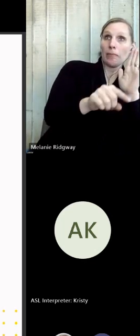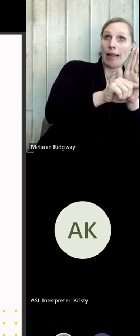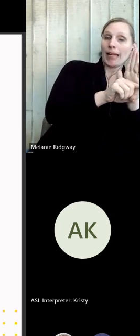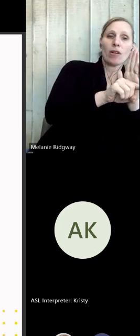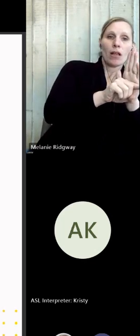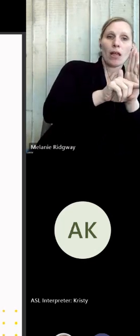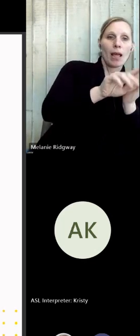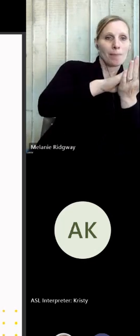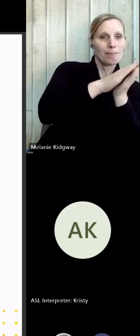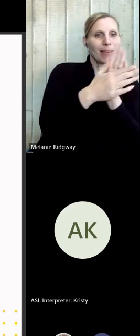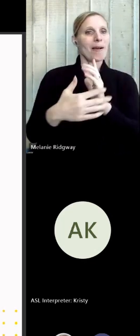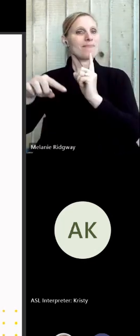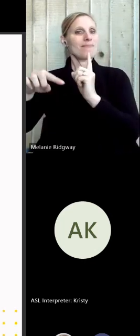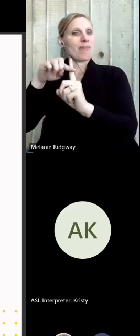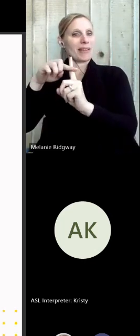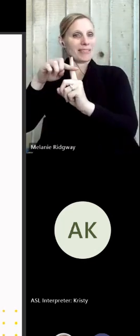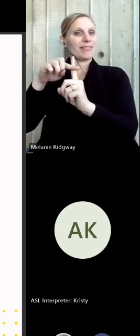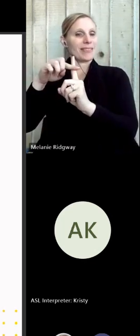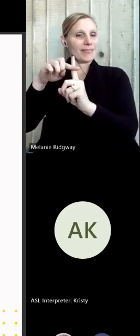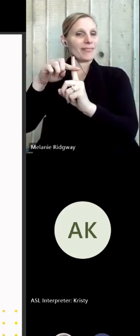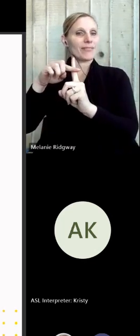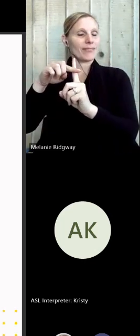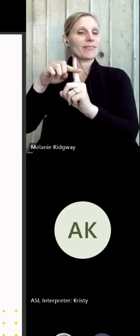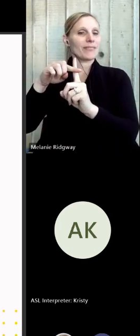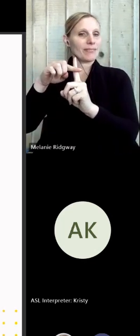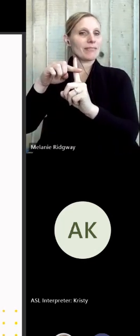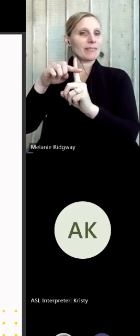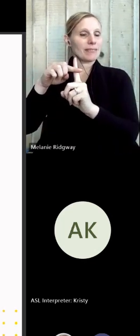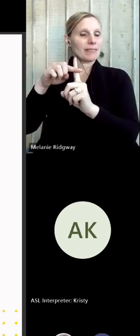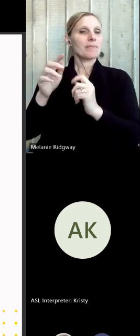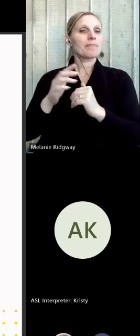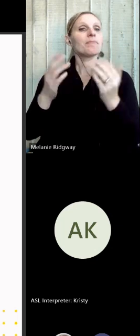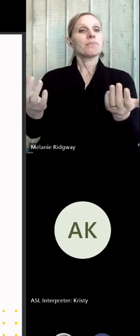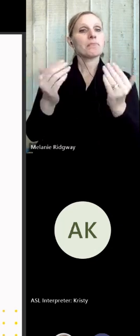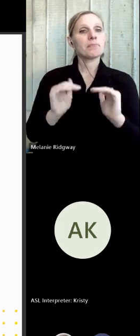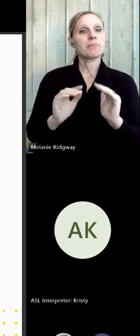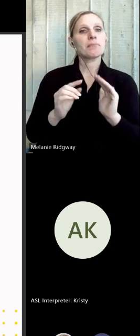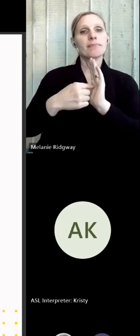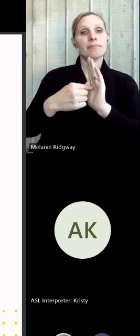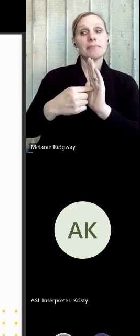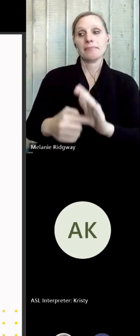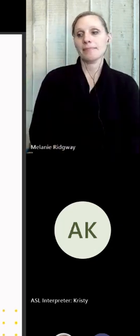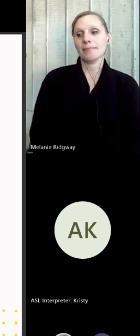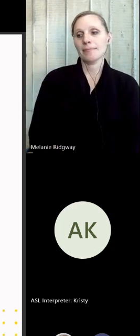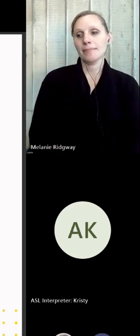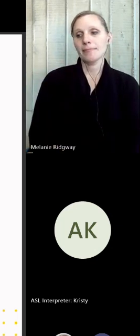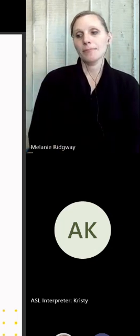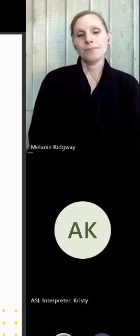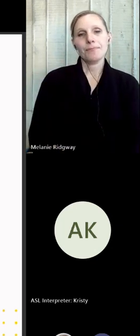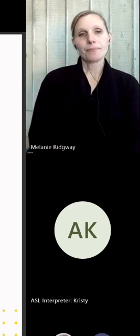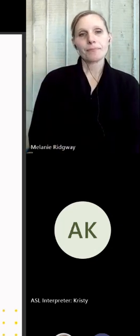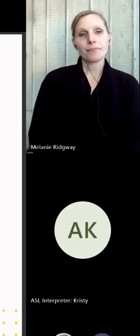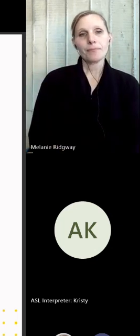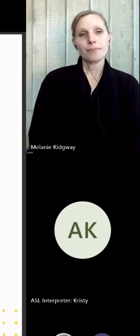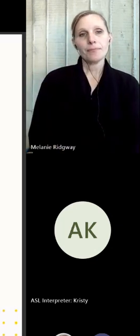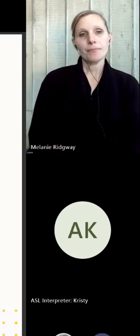his disability as a positive. Next example, please, forward.